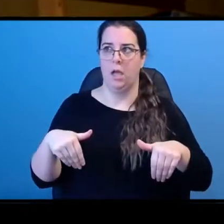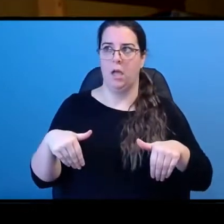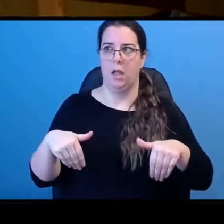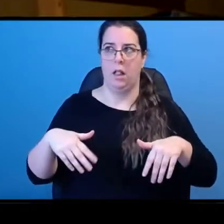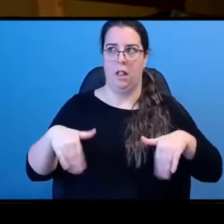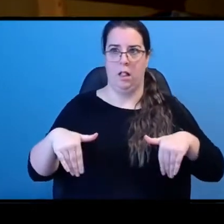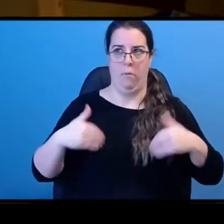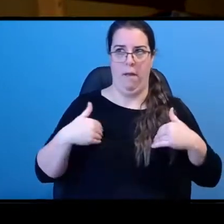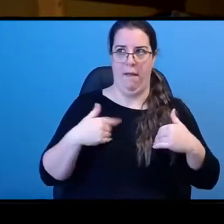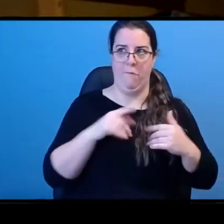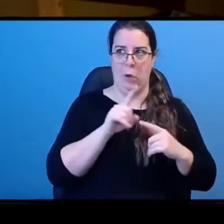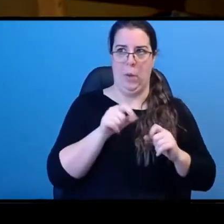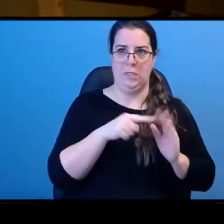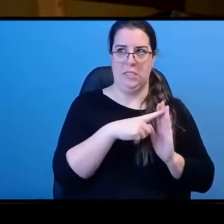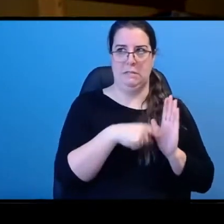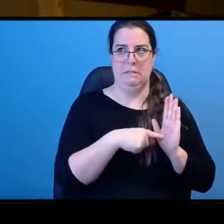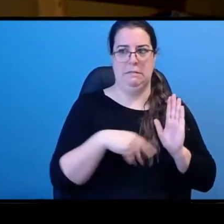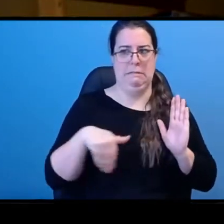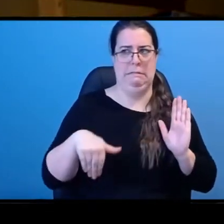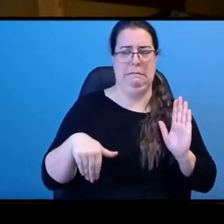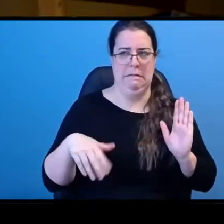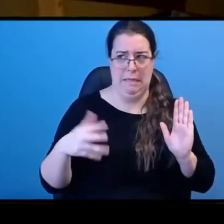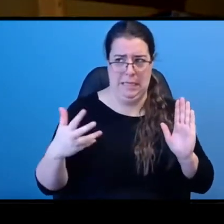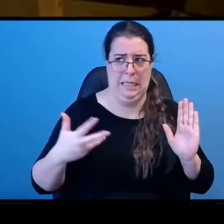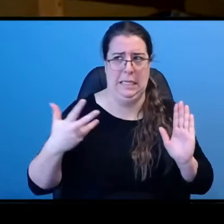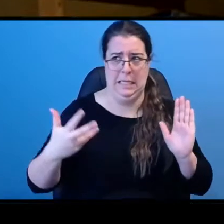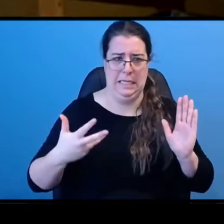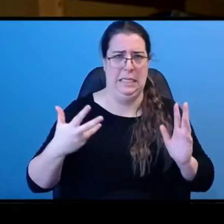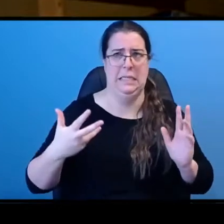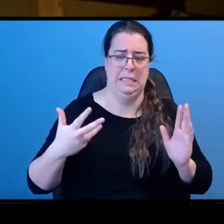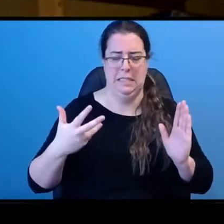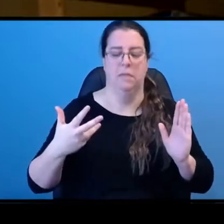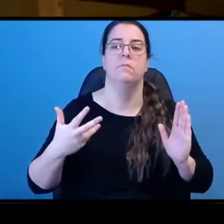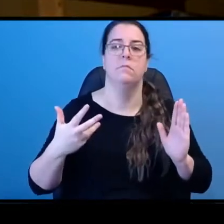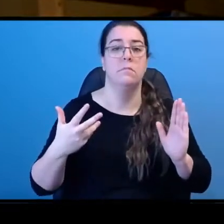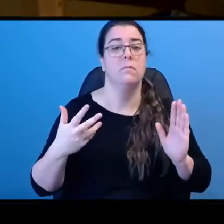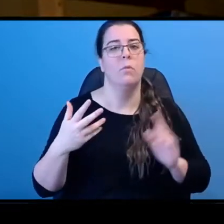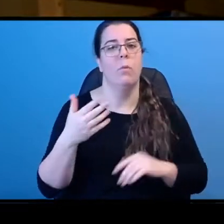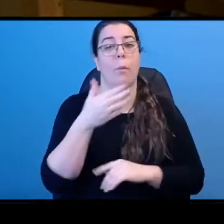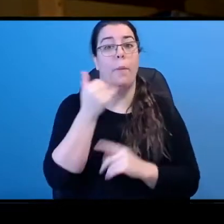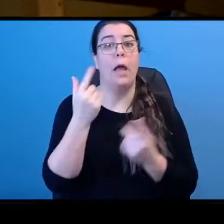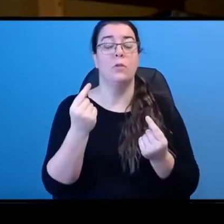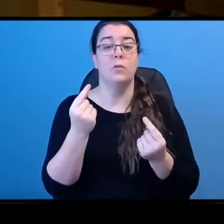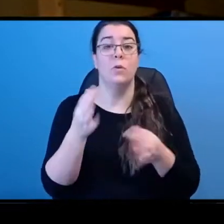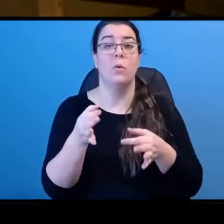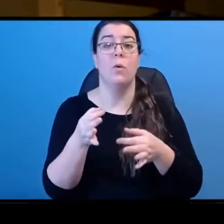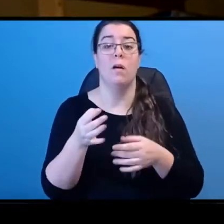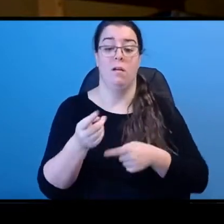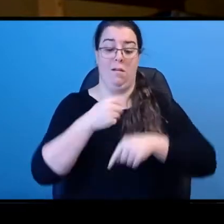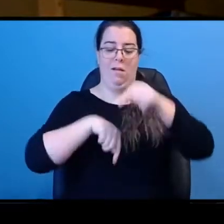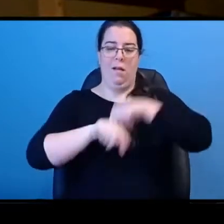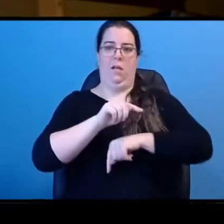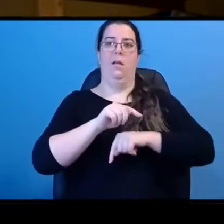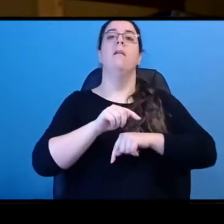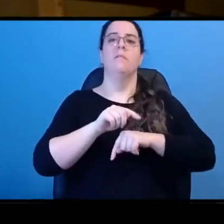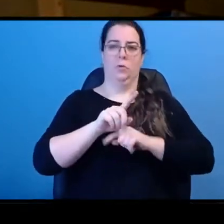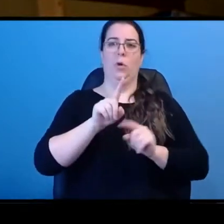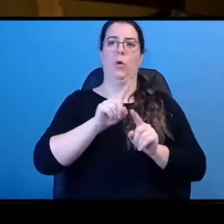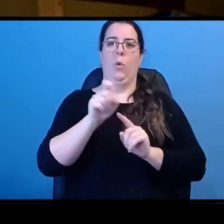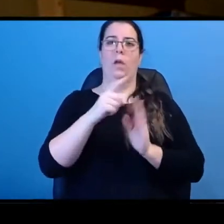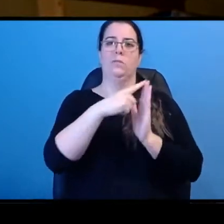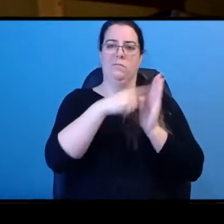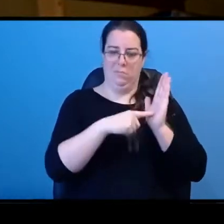I hadn't fully fleshed out my questions yet." And that's okay too, because there's no wrong questions, there's no